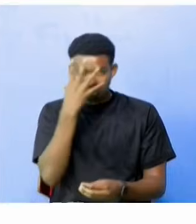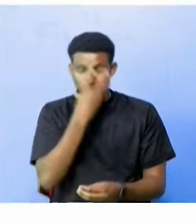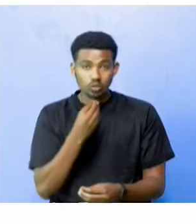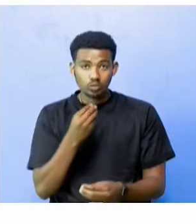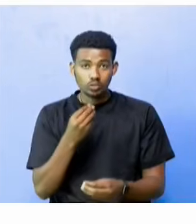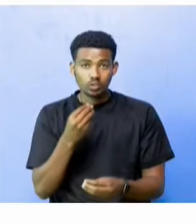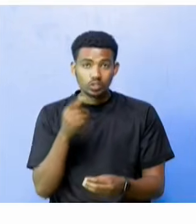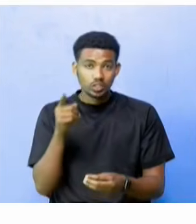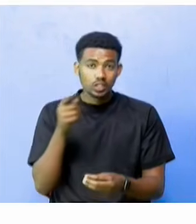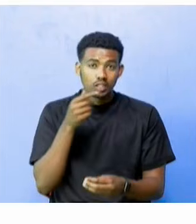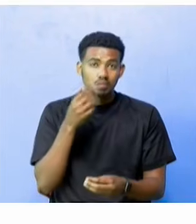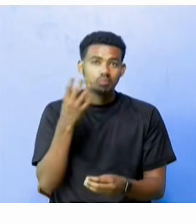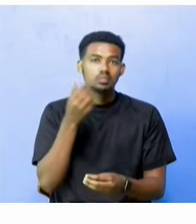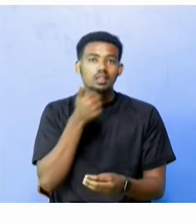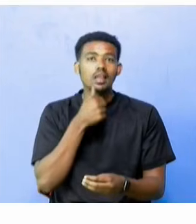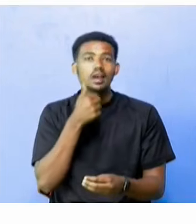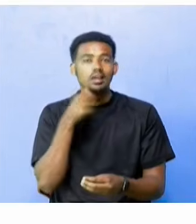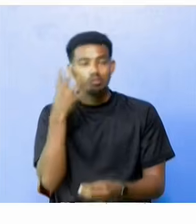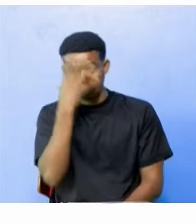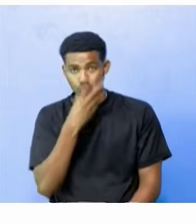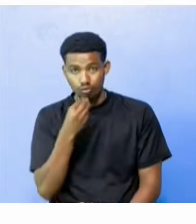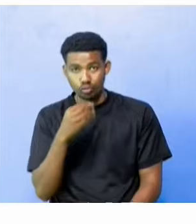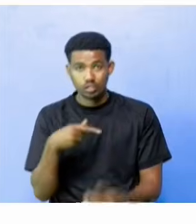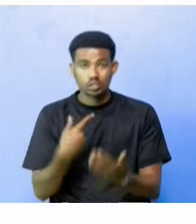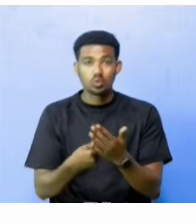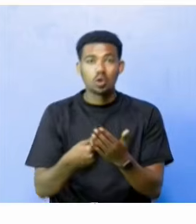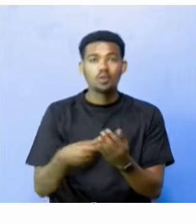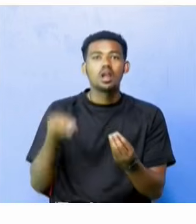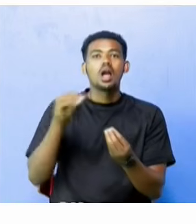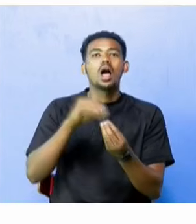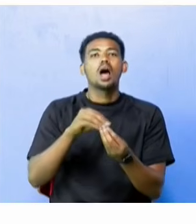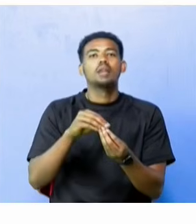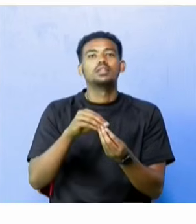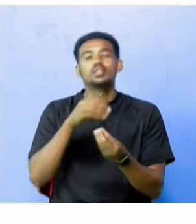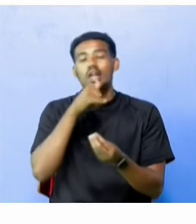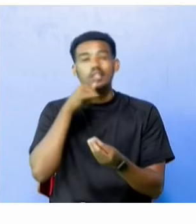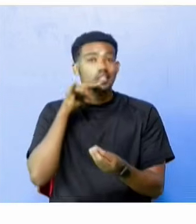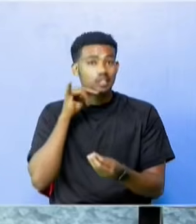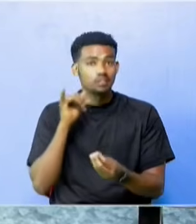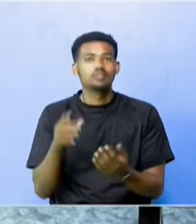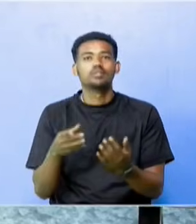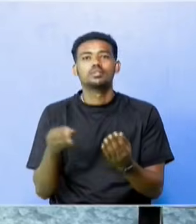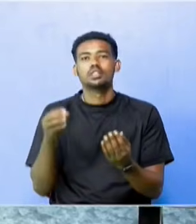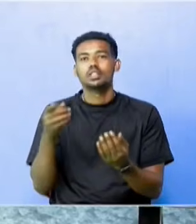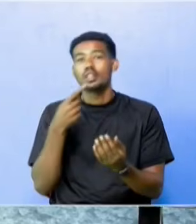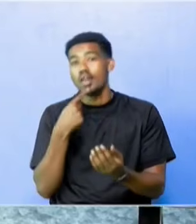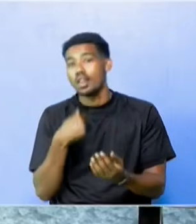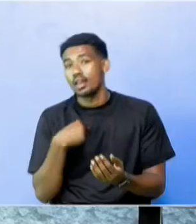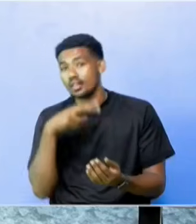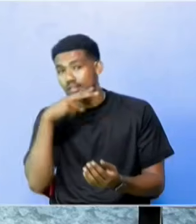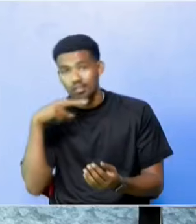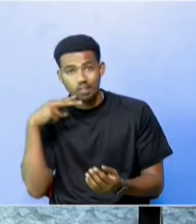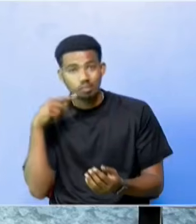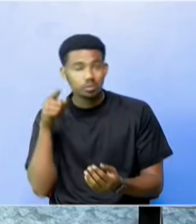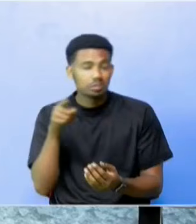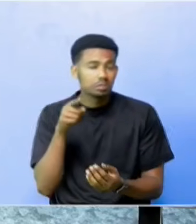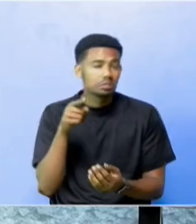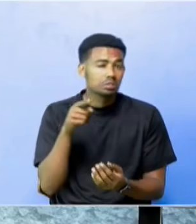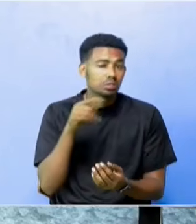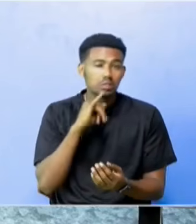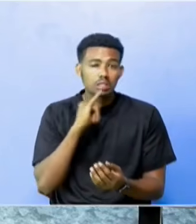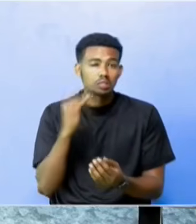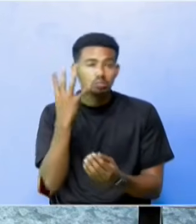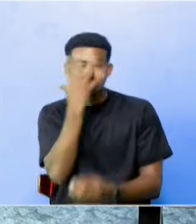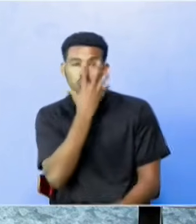is beautiful? The girl. This one is an adjective. It is telling us about the girl. She is beautiful, right? How